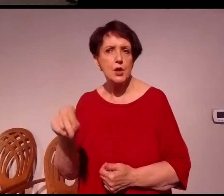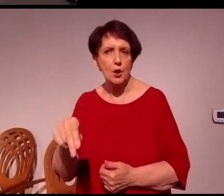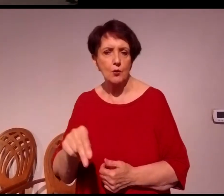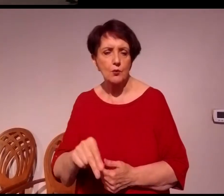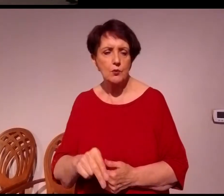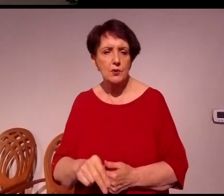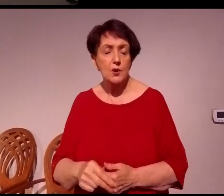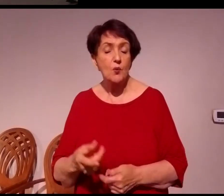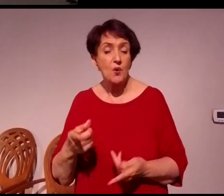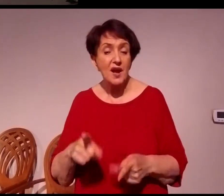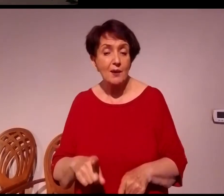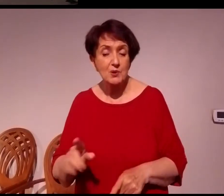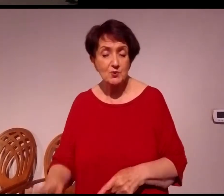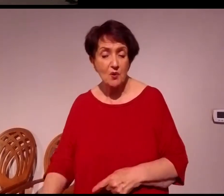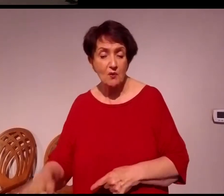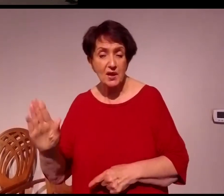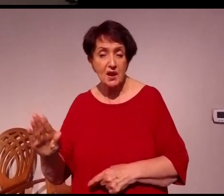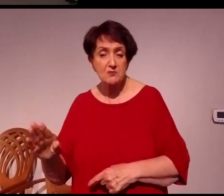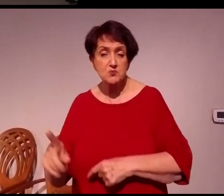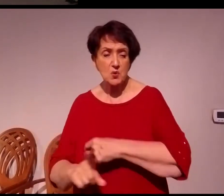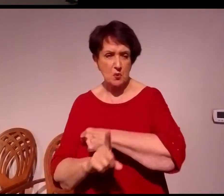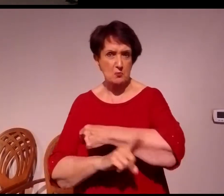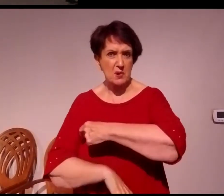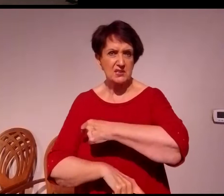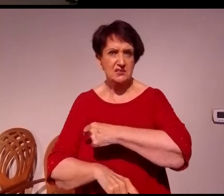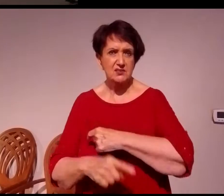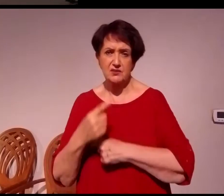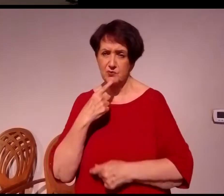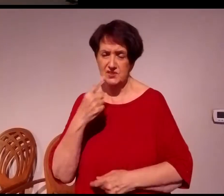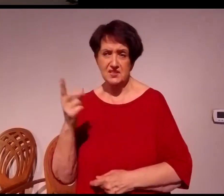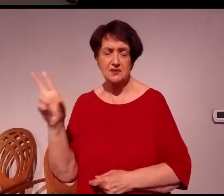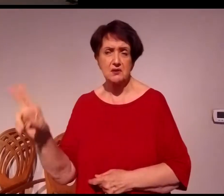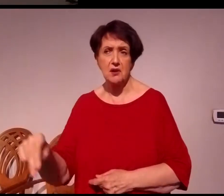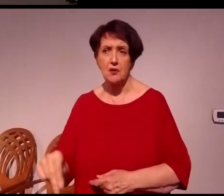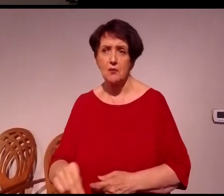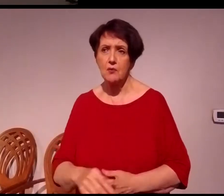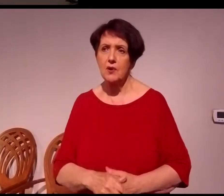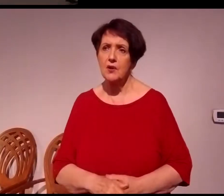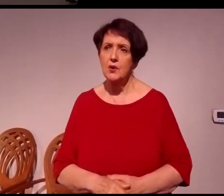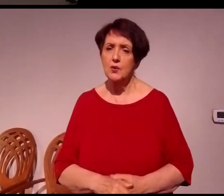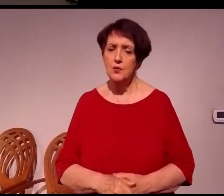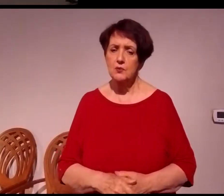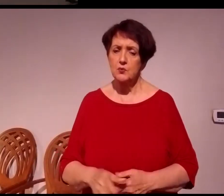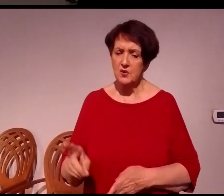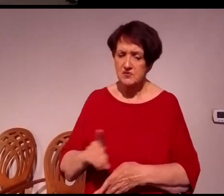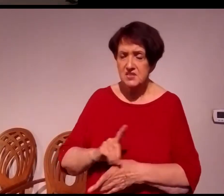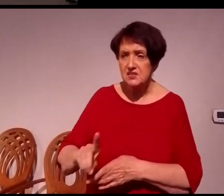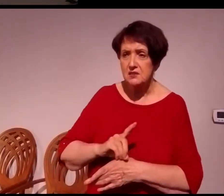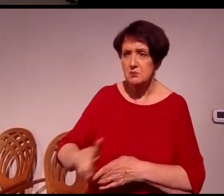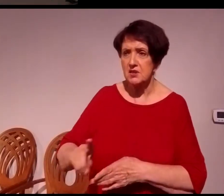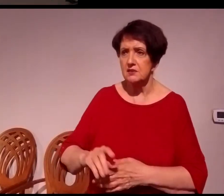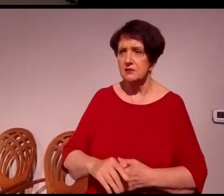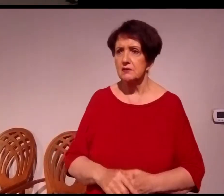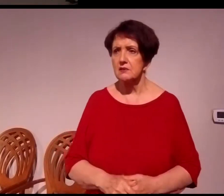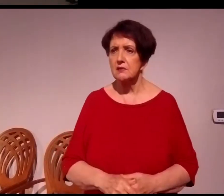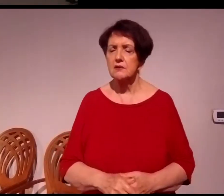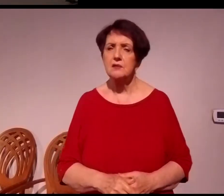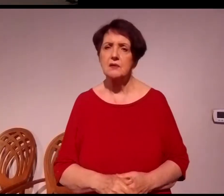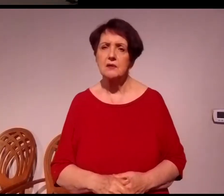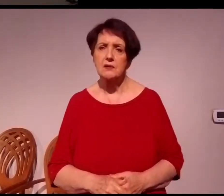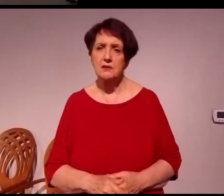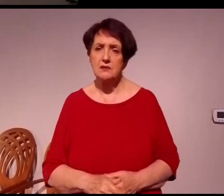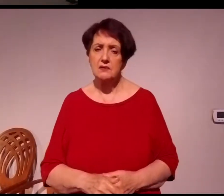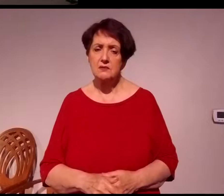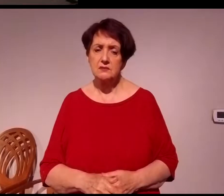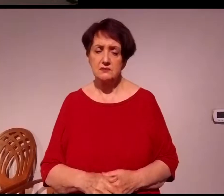saying no. We were disciplined for it. And we were told it's not okay. So is it any wonder that we